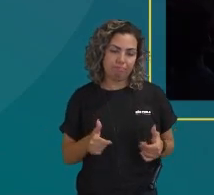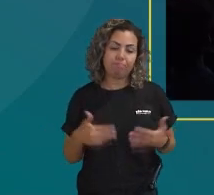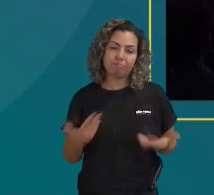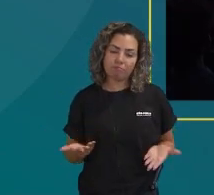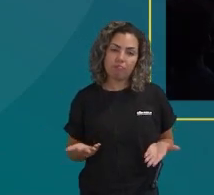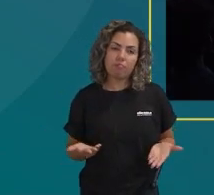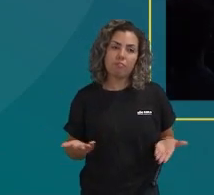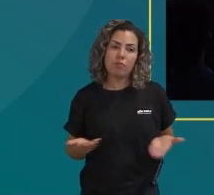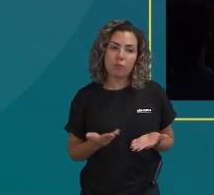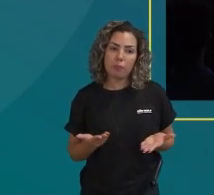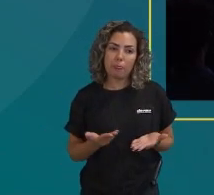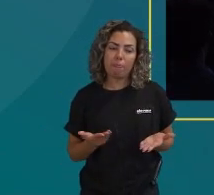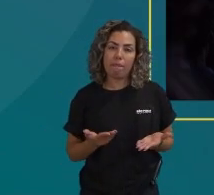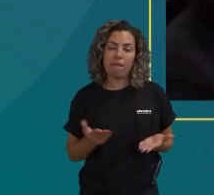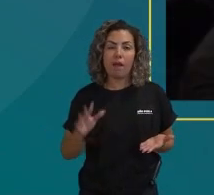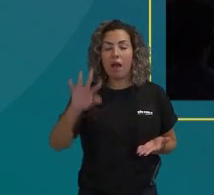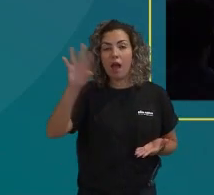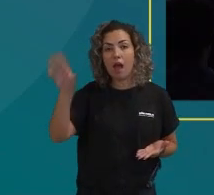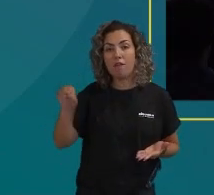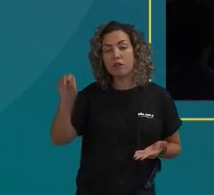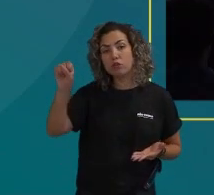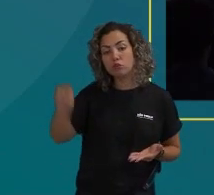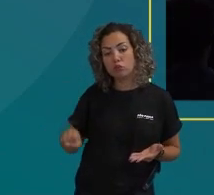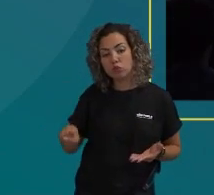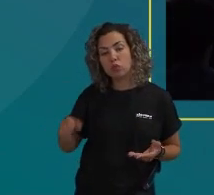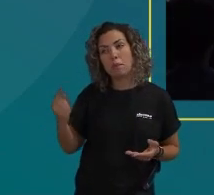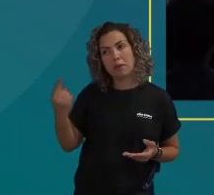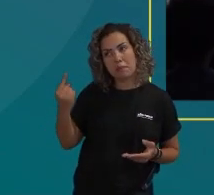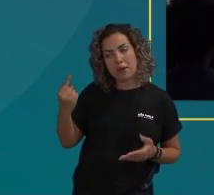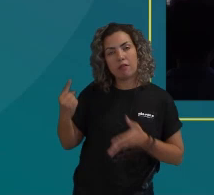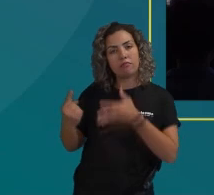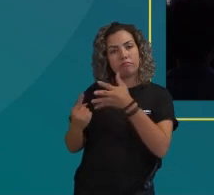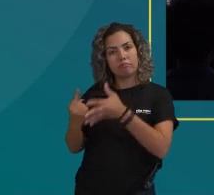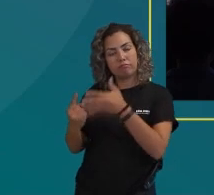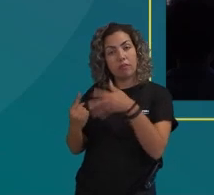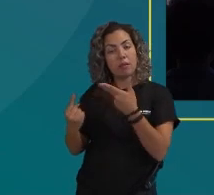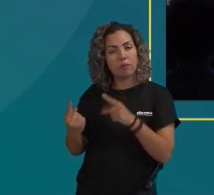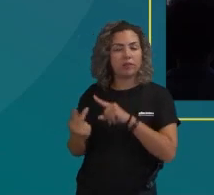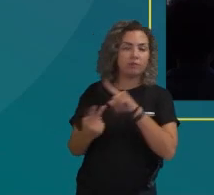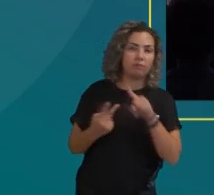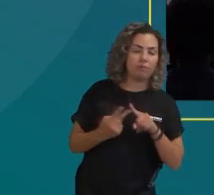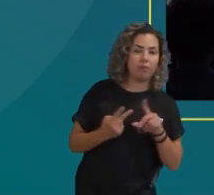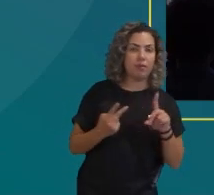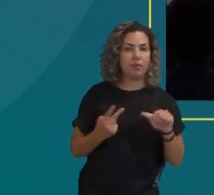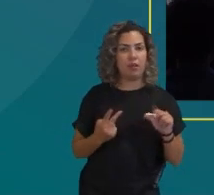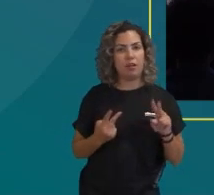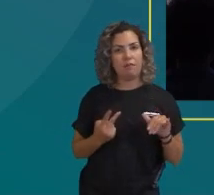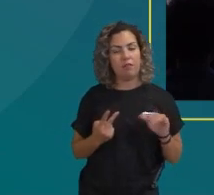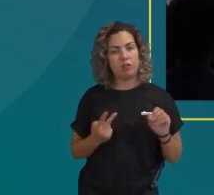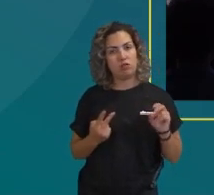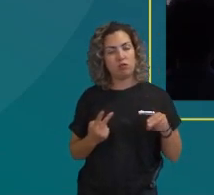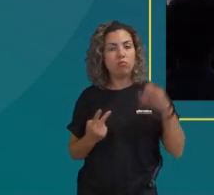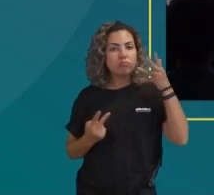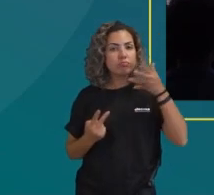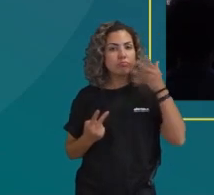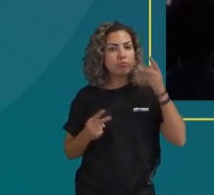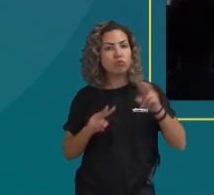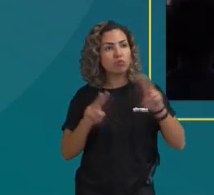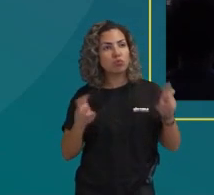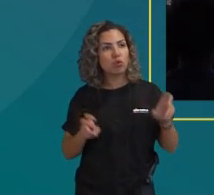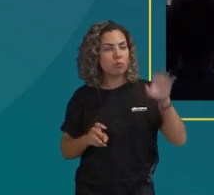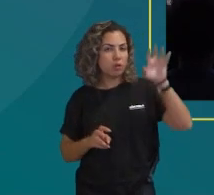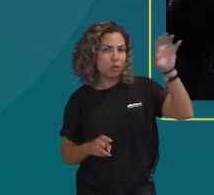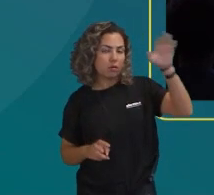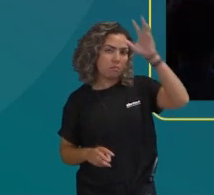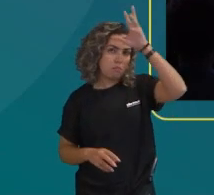followed immediately by Devson Mura from the city of Manaus in Brazil. Annelies, the word is yours, and then